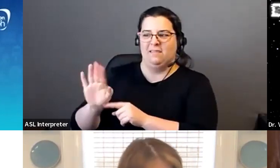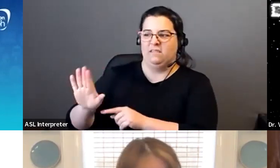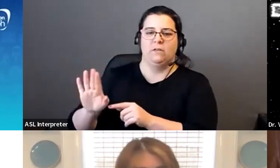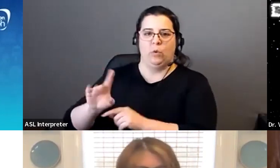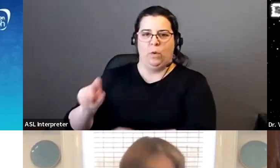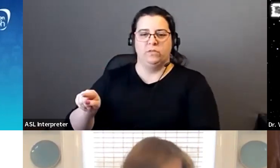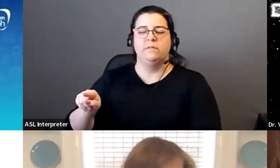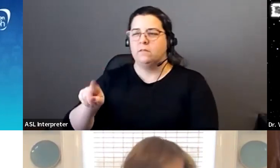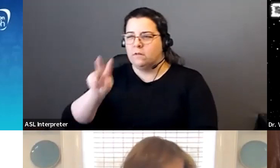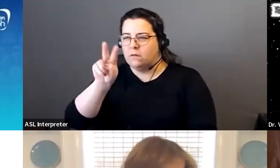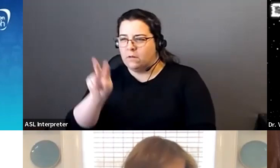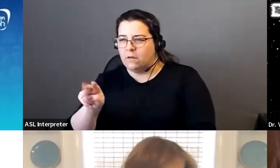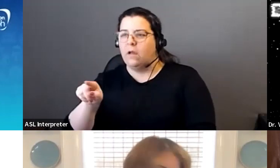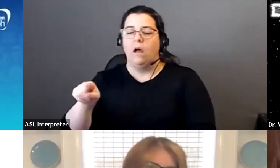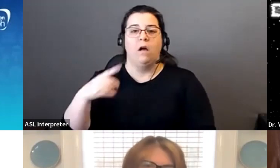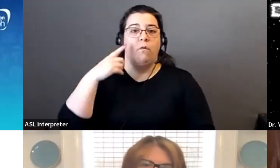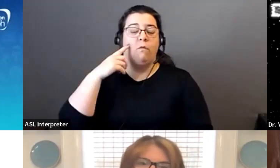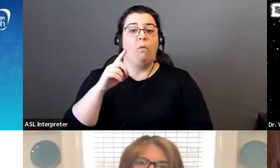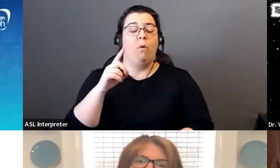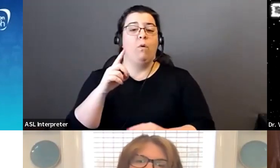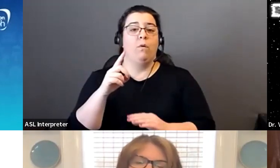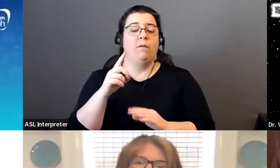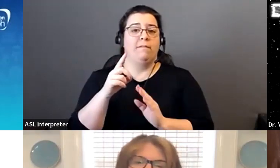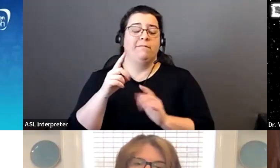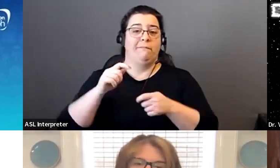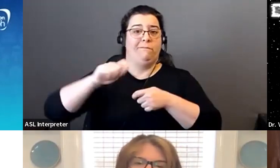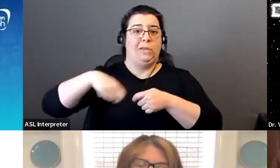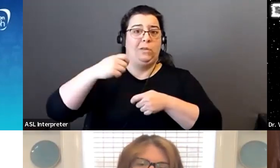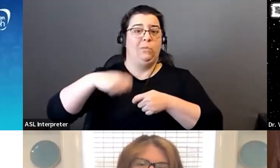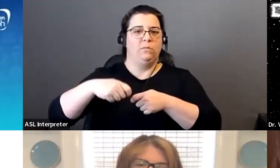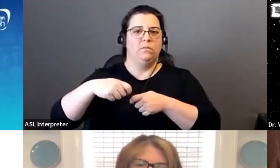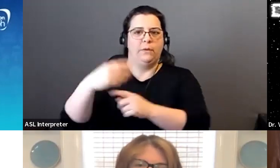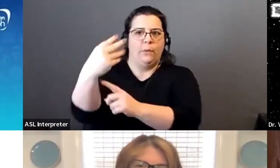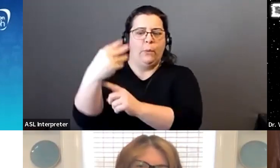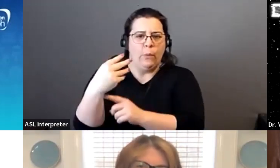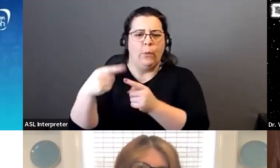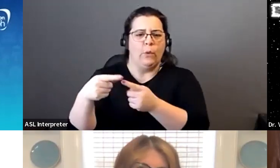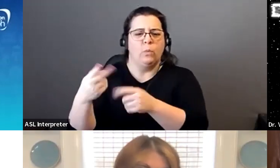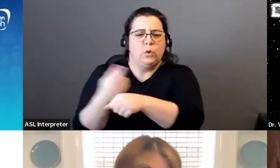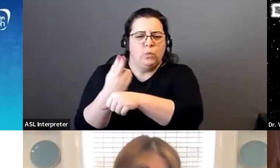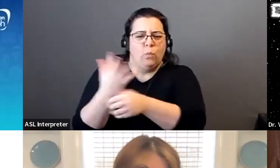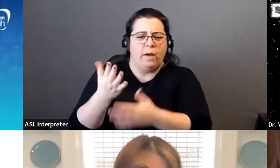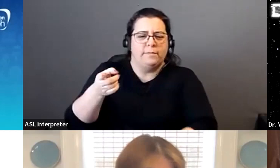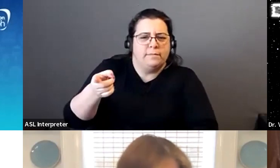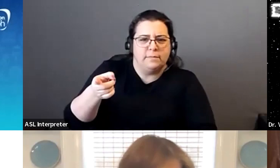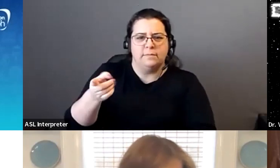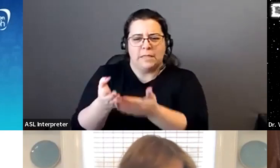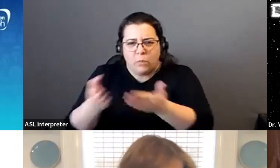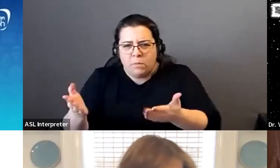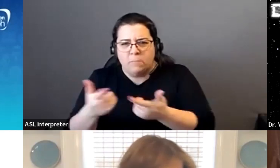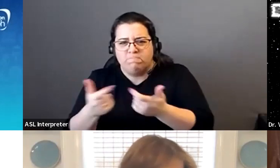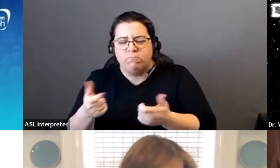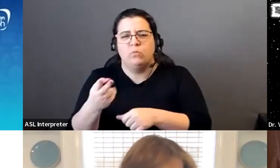do you use for your video introductions? That's a fabulous question. Okay, so the one I use, and there's a